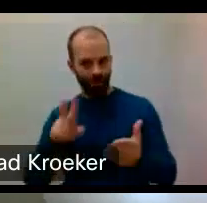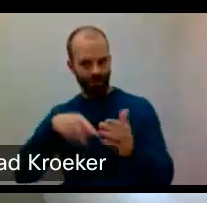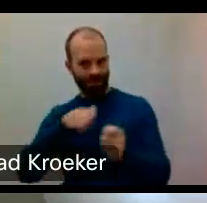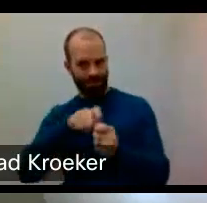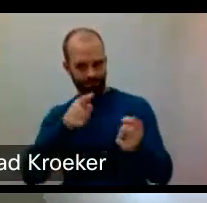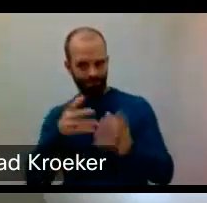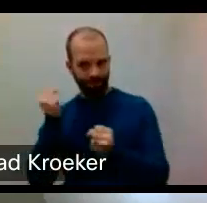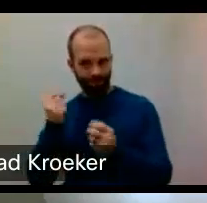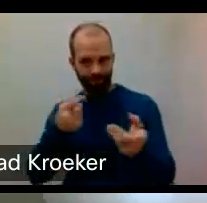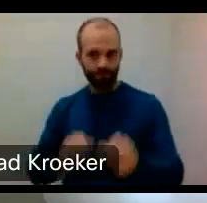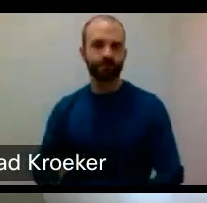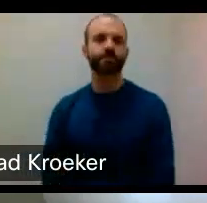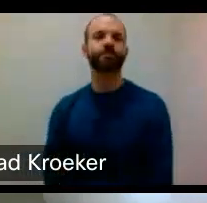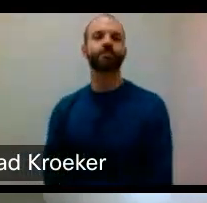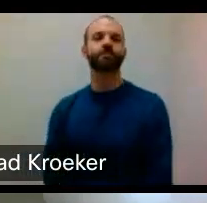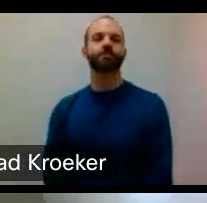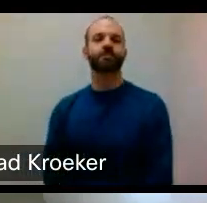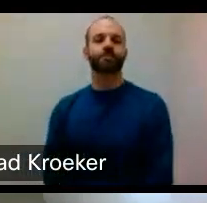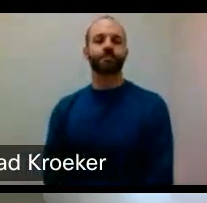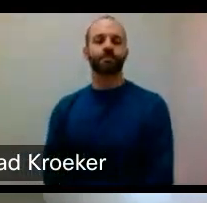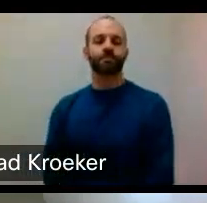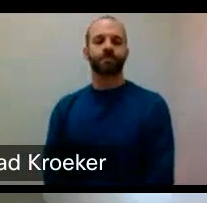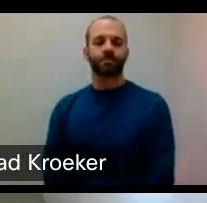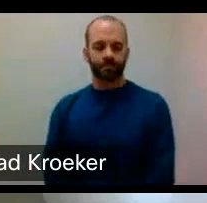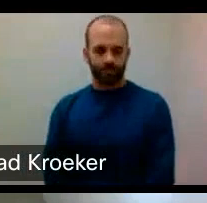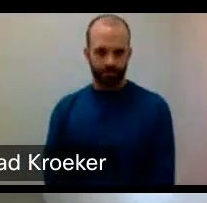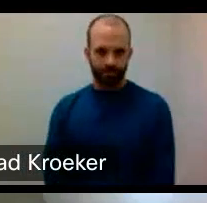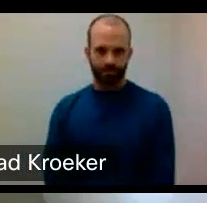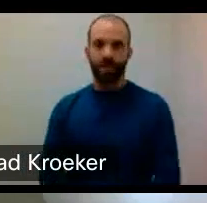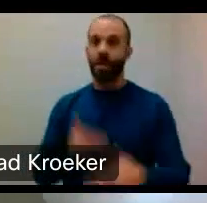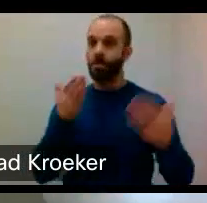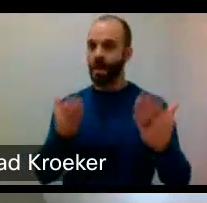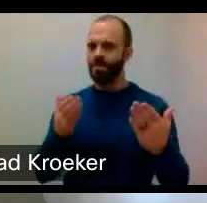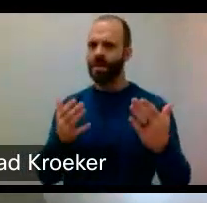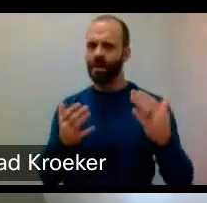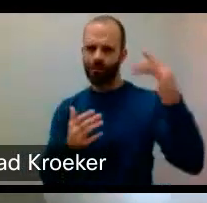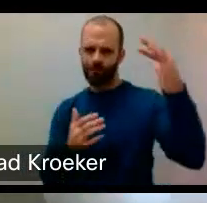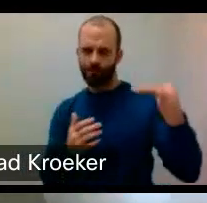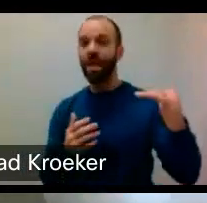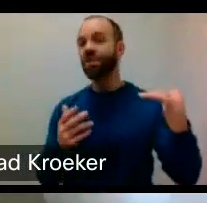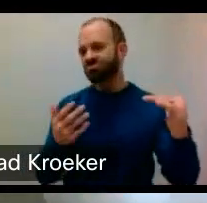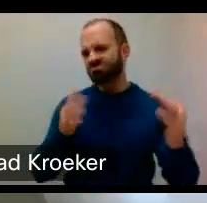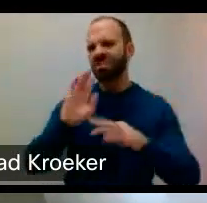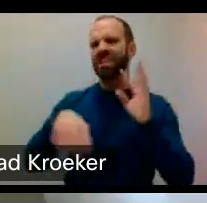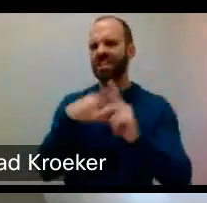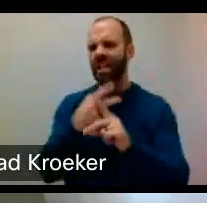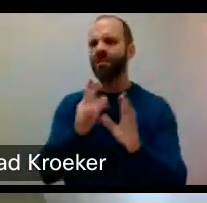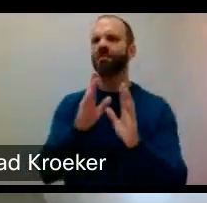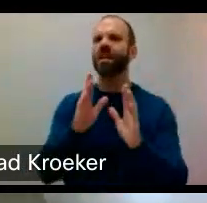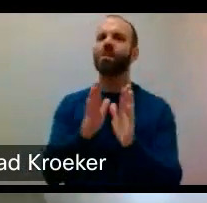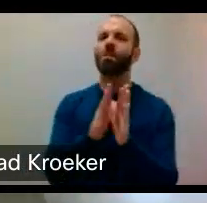Okay, so this is maybe we could fit that into the type of book report. It's very short,